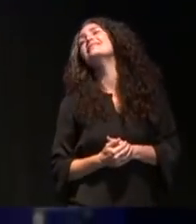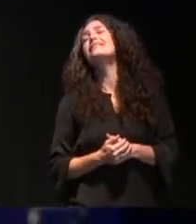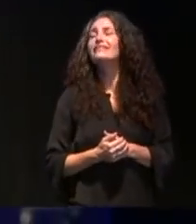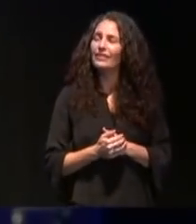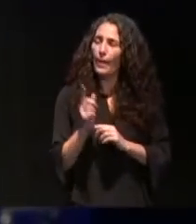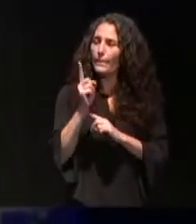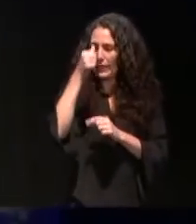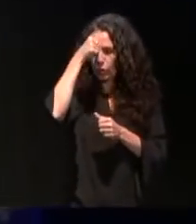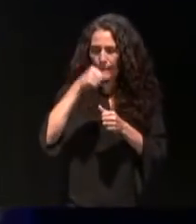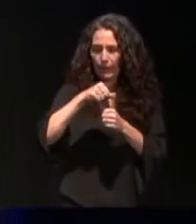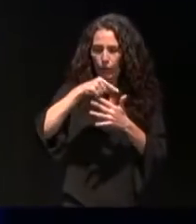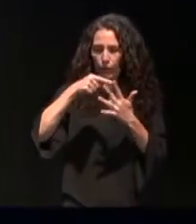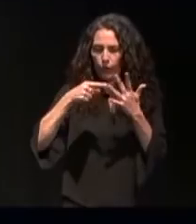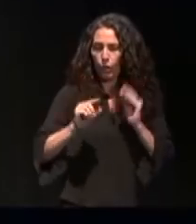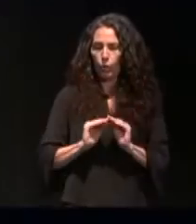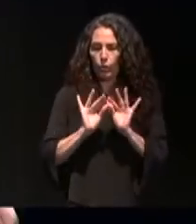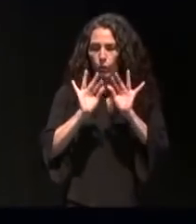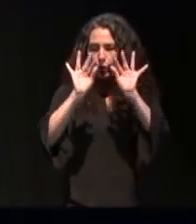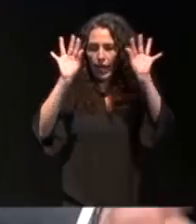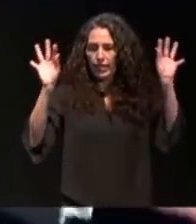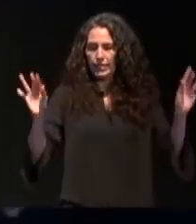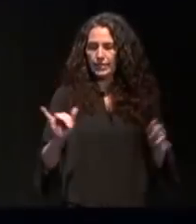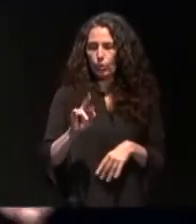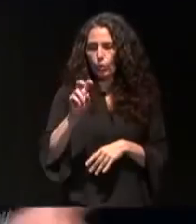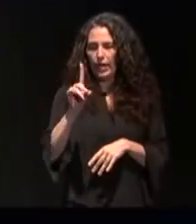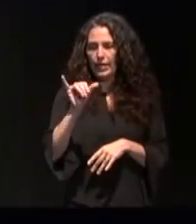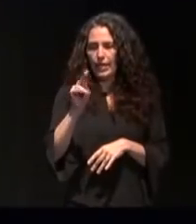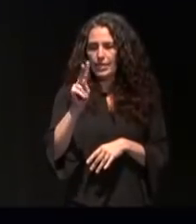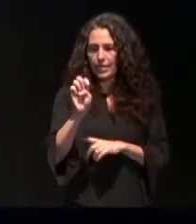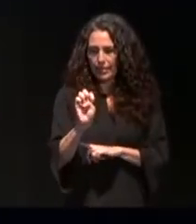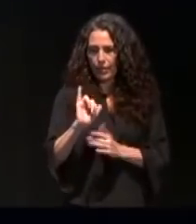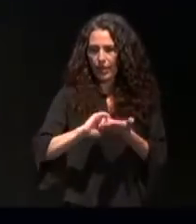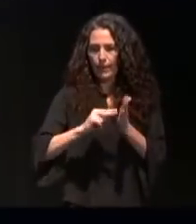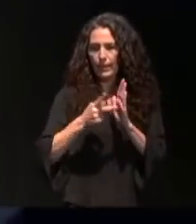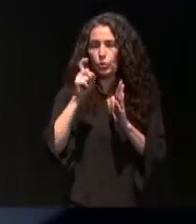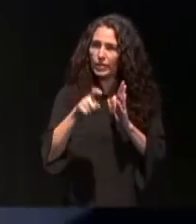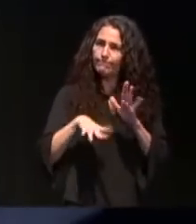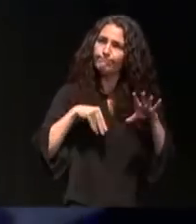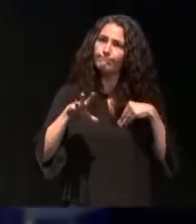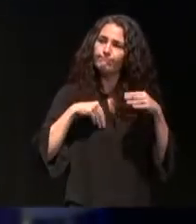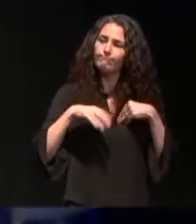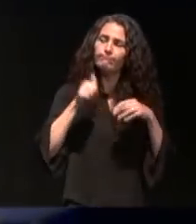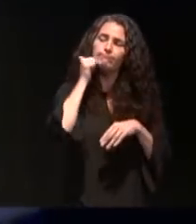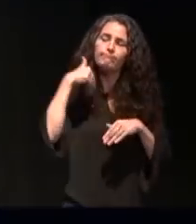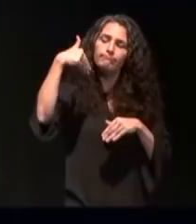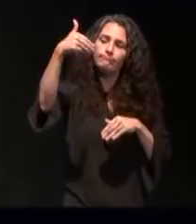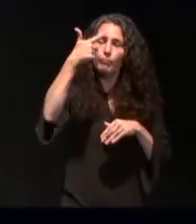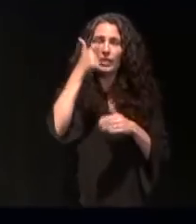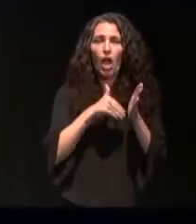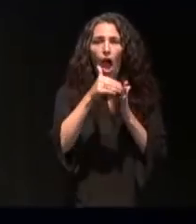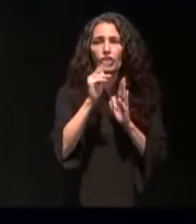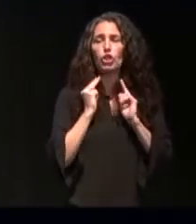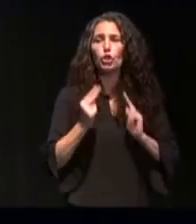Moments of remembered radiance is what we want to begin to embrace on a regular basis, because oftentimes human beings